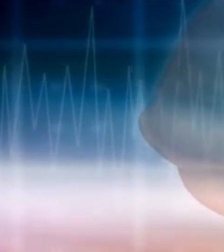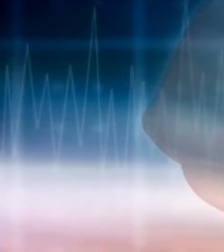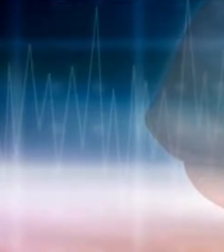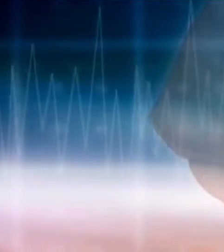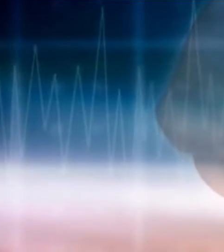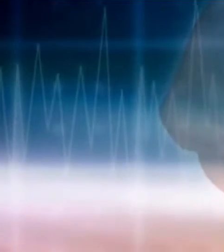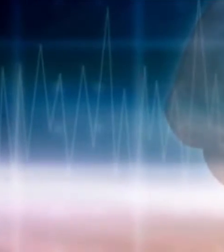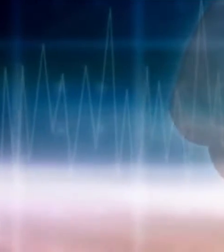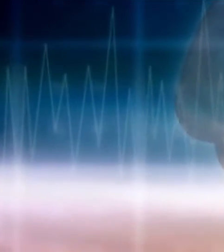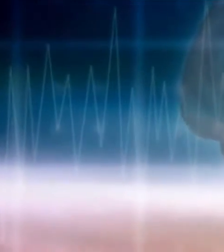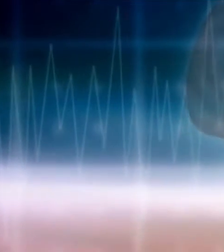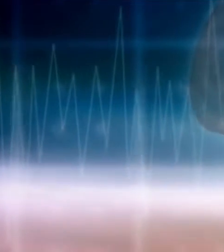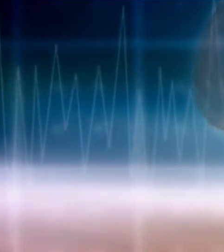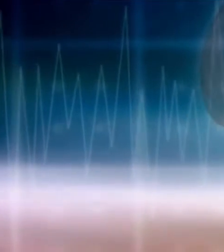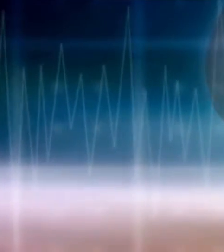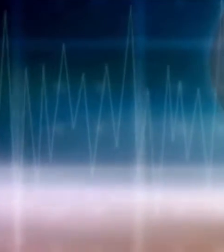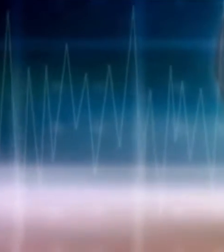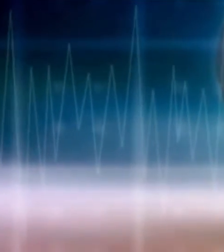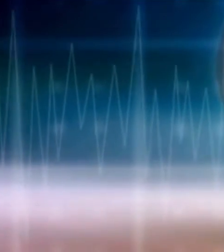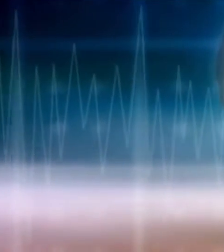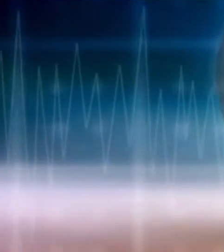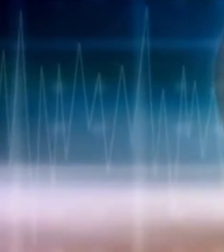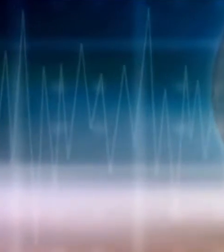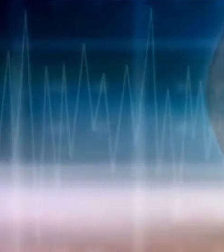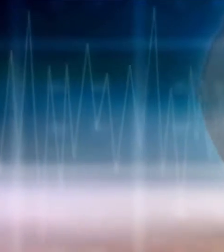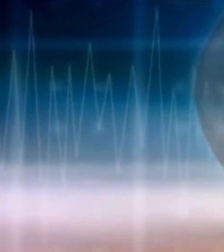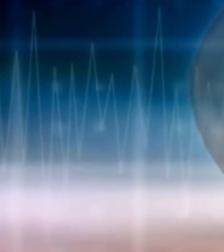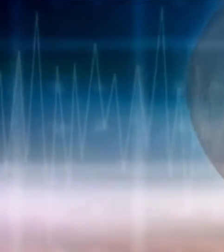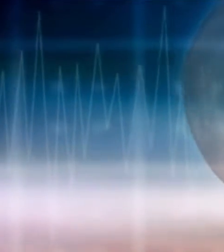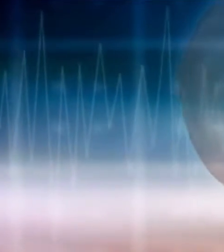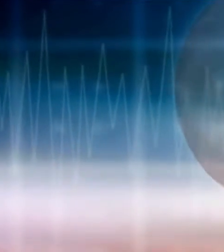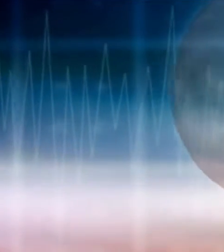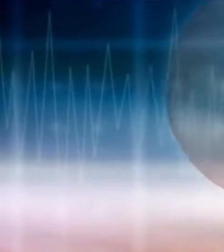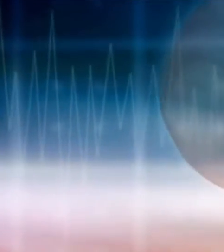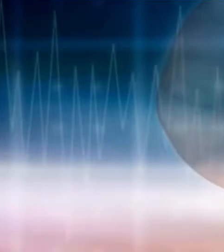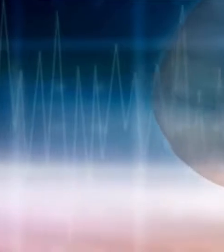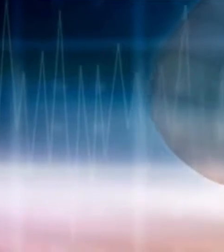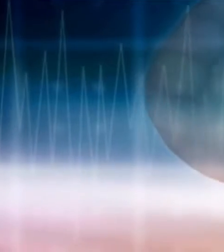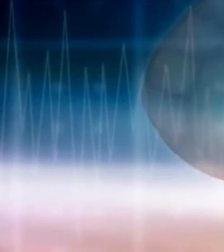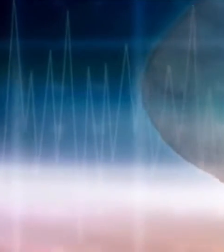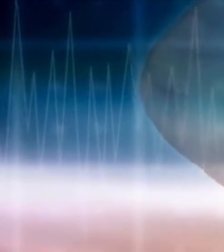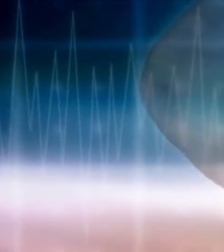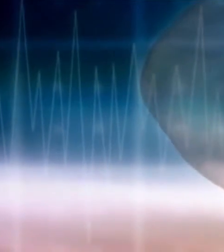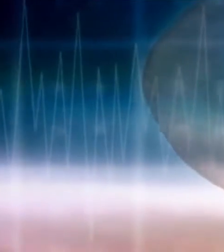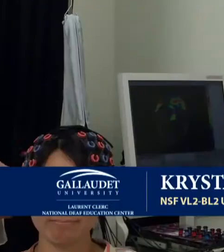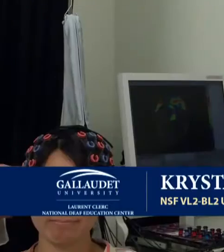both the perception and production of language, we are able to see a fuller picture of human